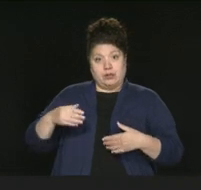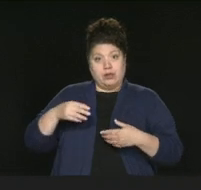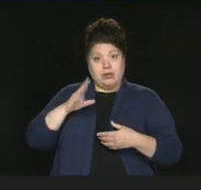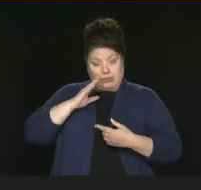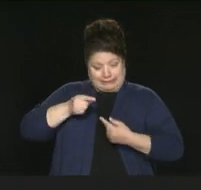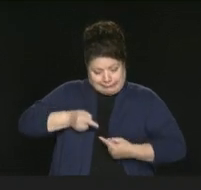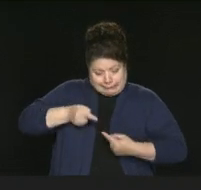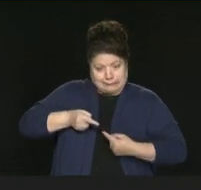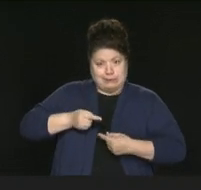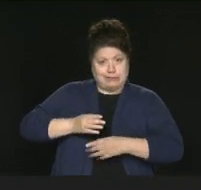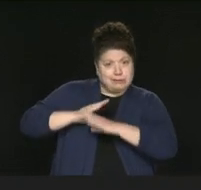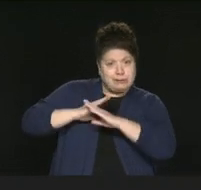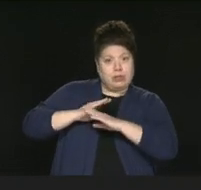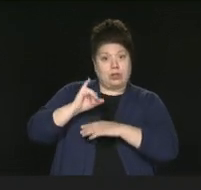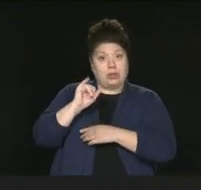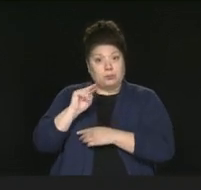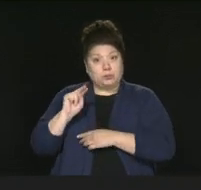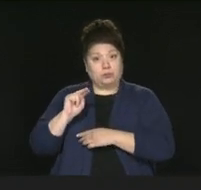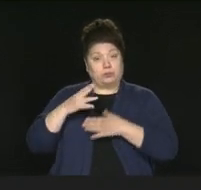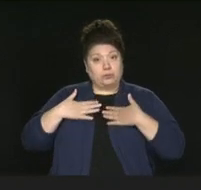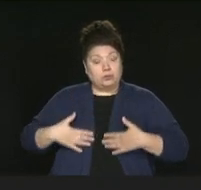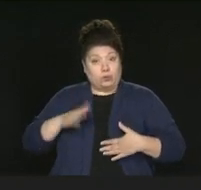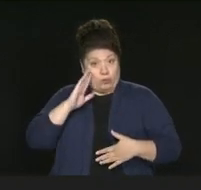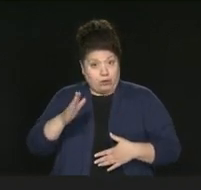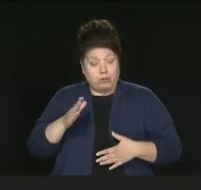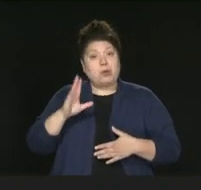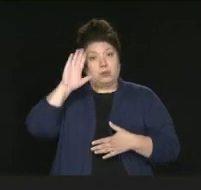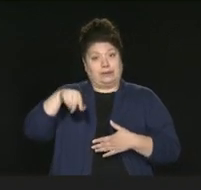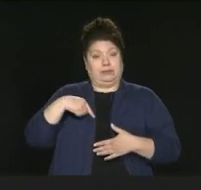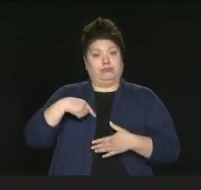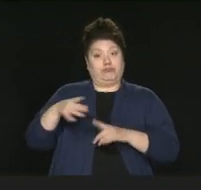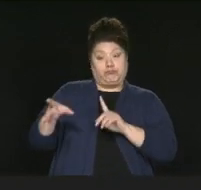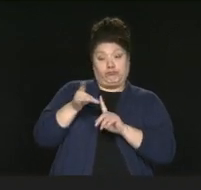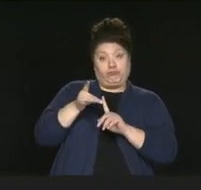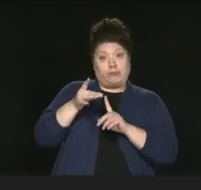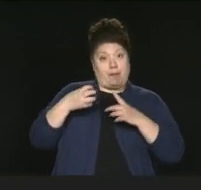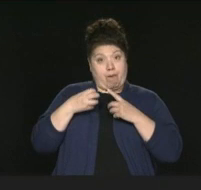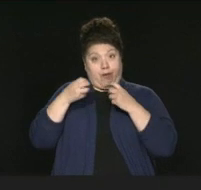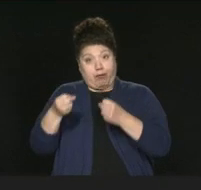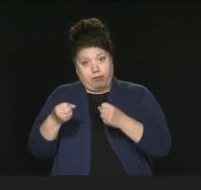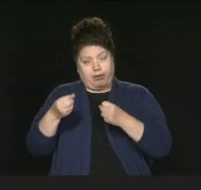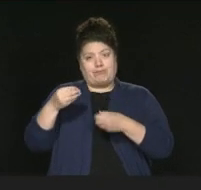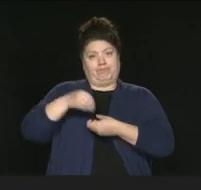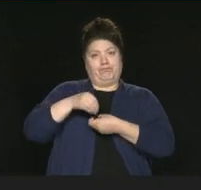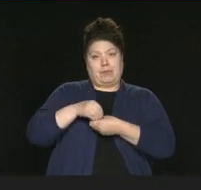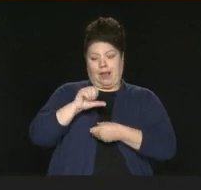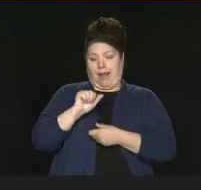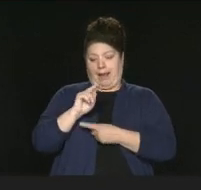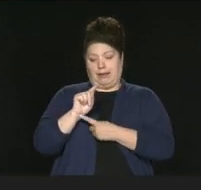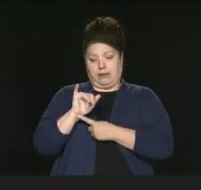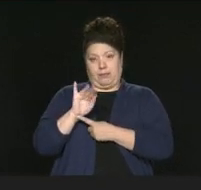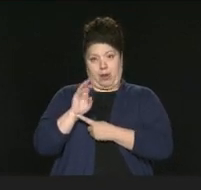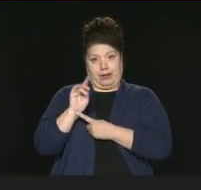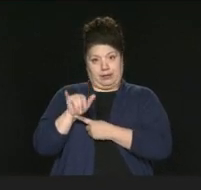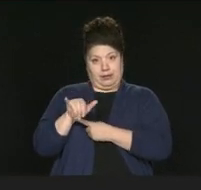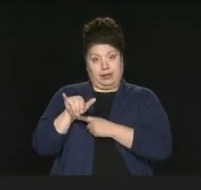people do generate antibodies. And we have to see how those antibodies might work and how long they last